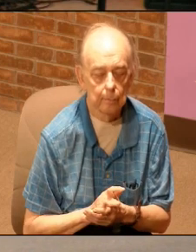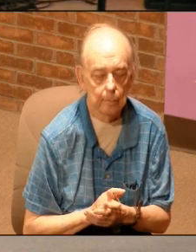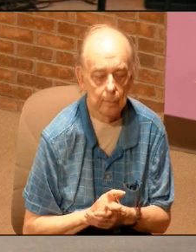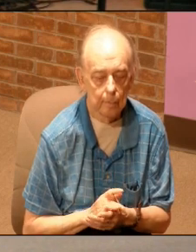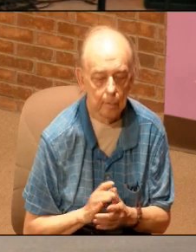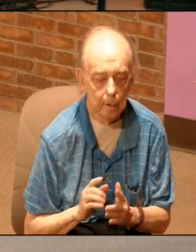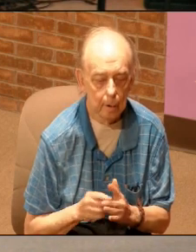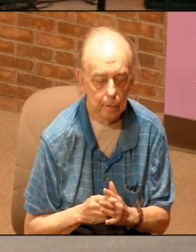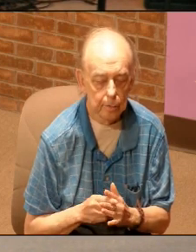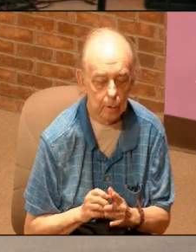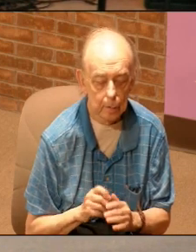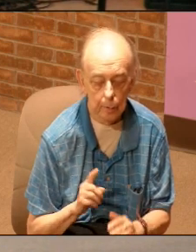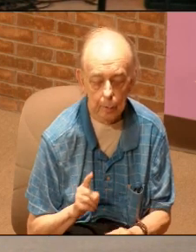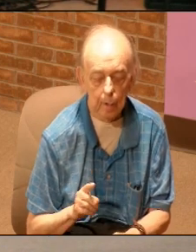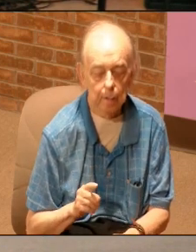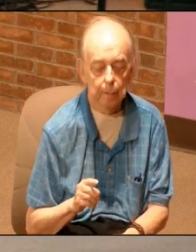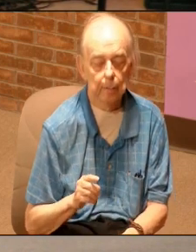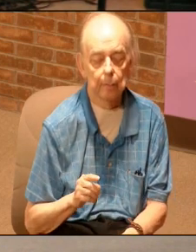He started with 1,